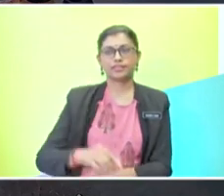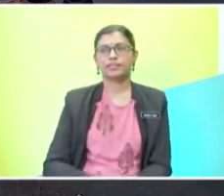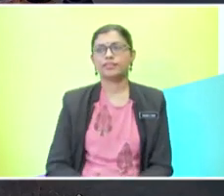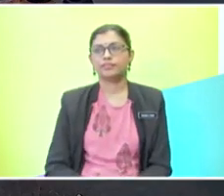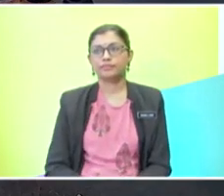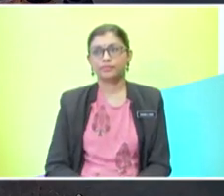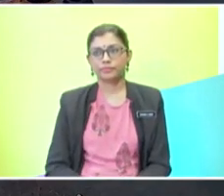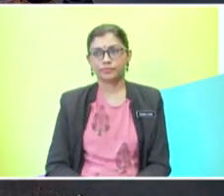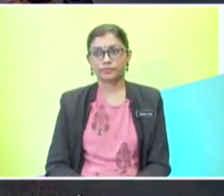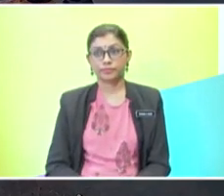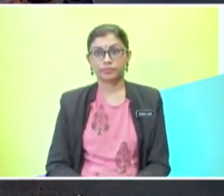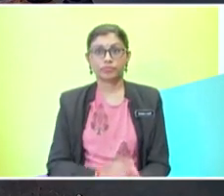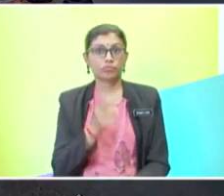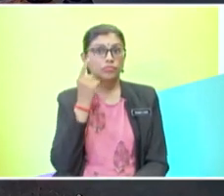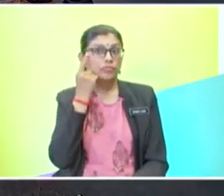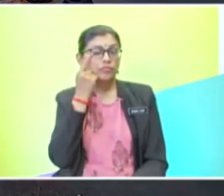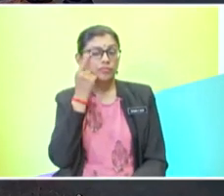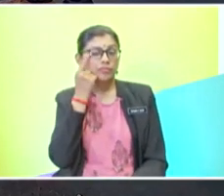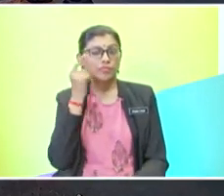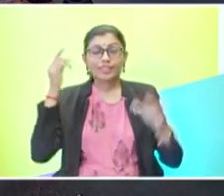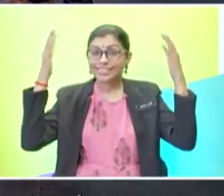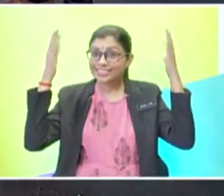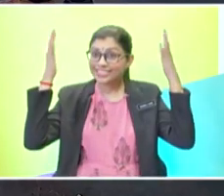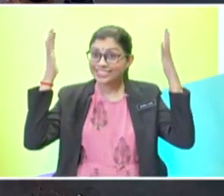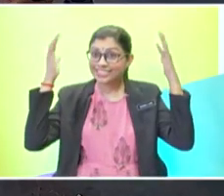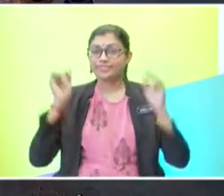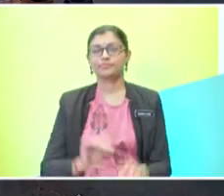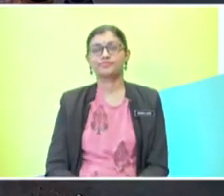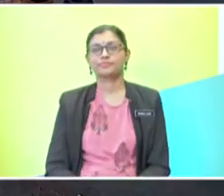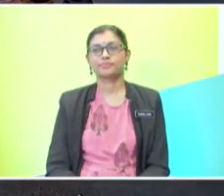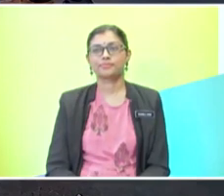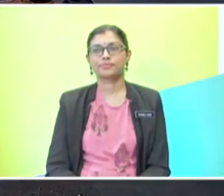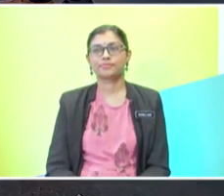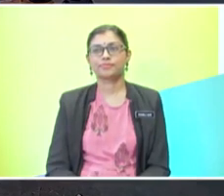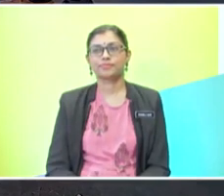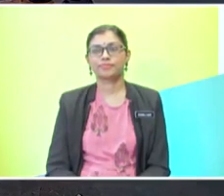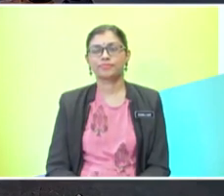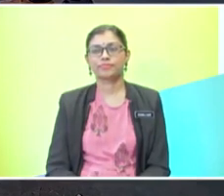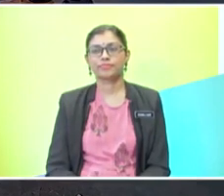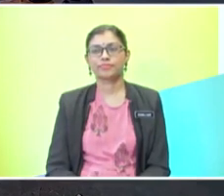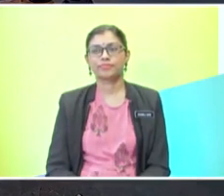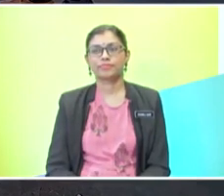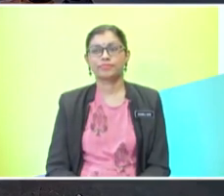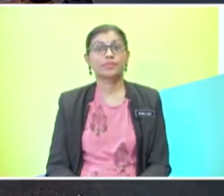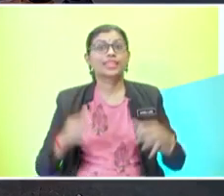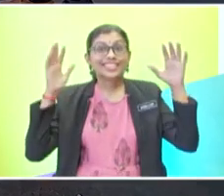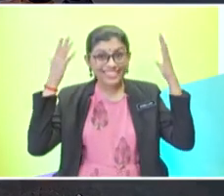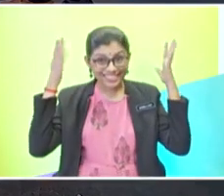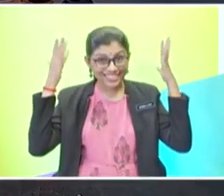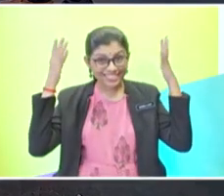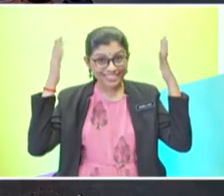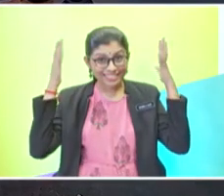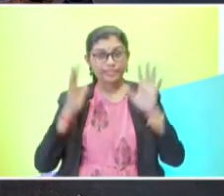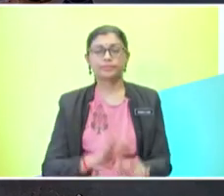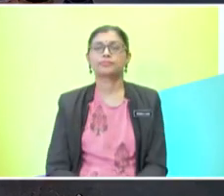get one eye. One eye for Iman. Falah will also get an eye. Wow, okay.